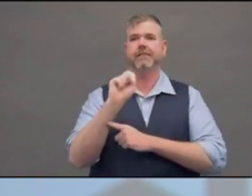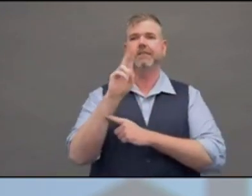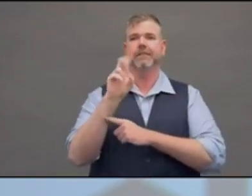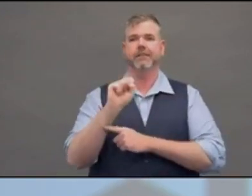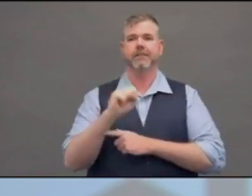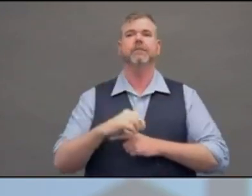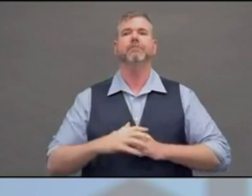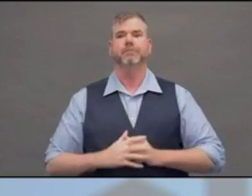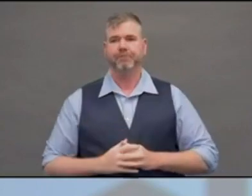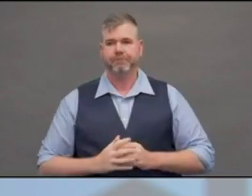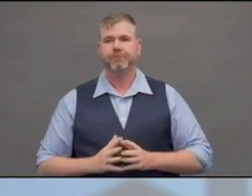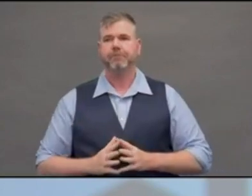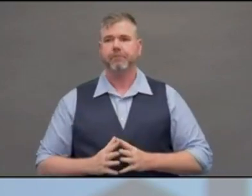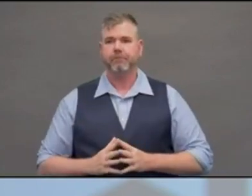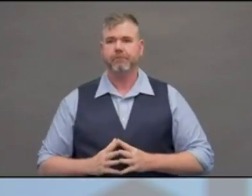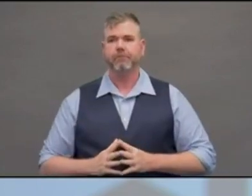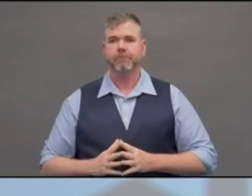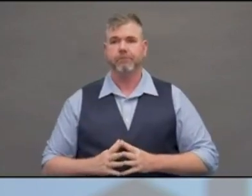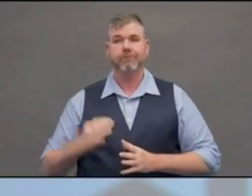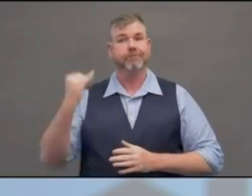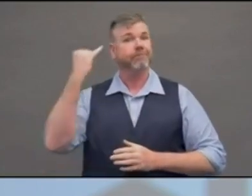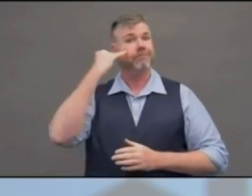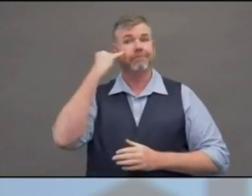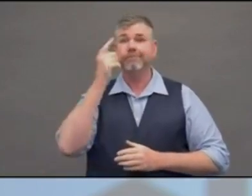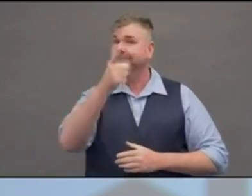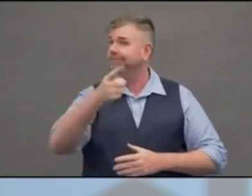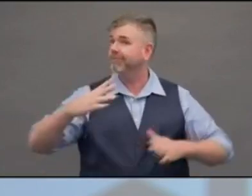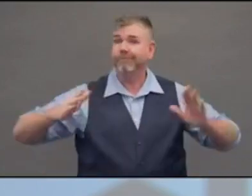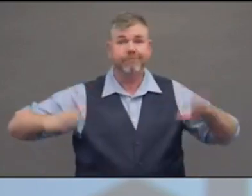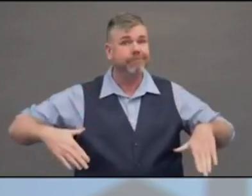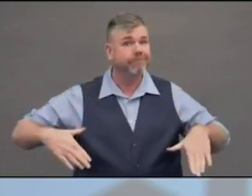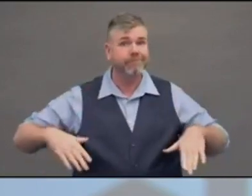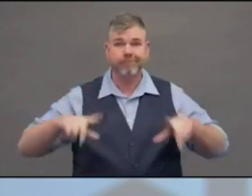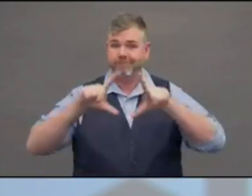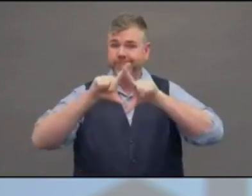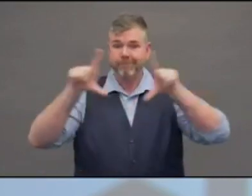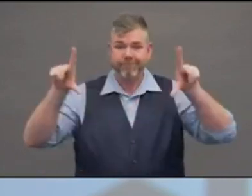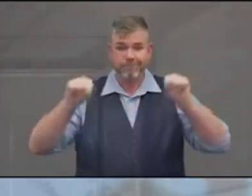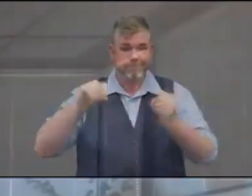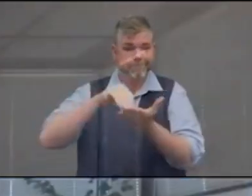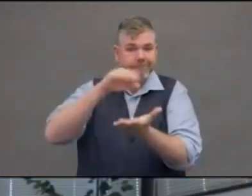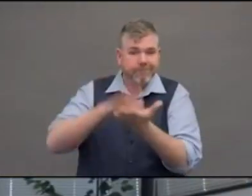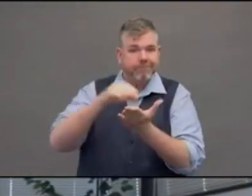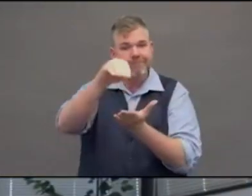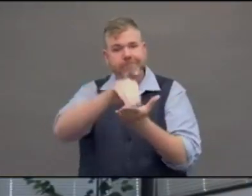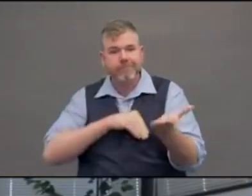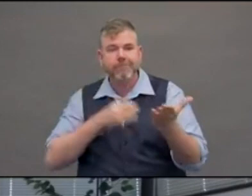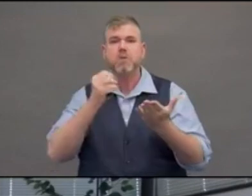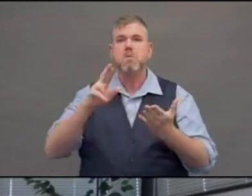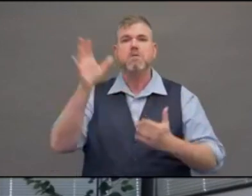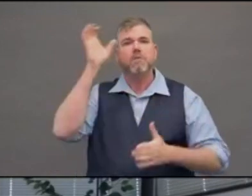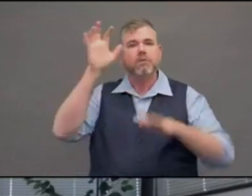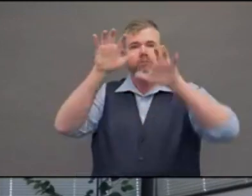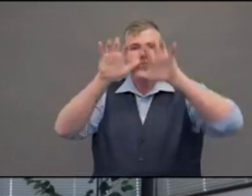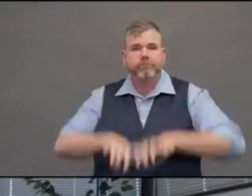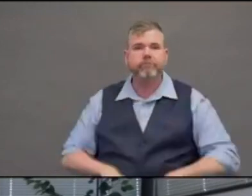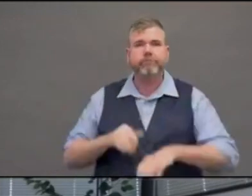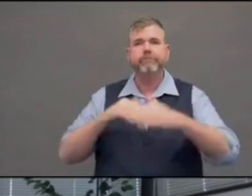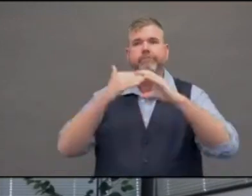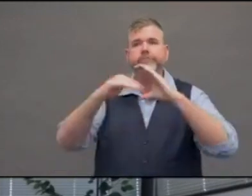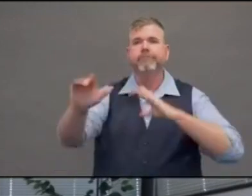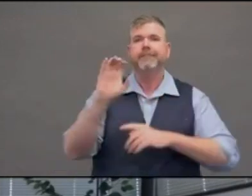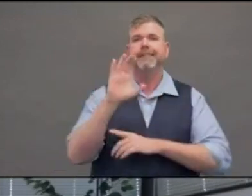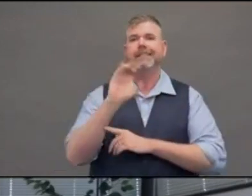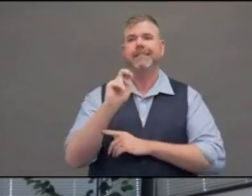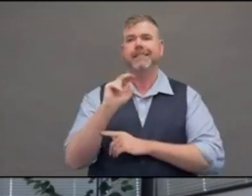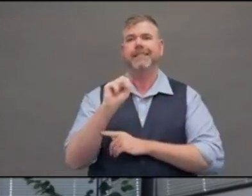haven't responded to the census, please make sure you do so. So I'm here with James Williams. James, you're the county counsel. You run the legal